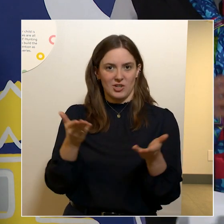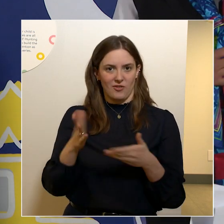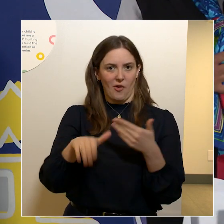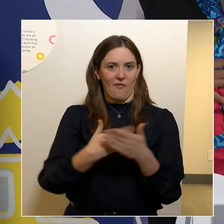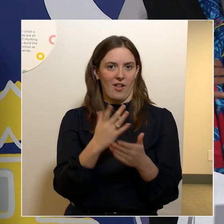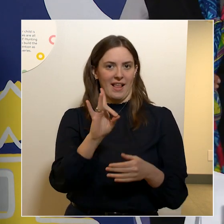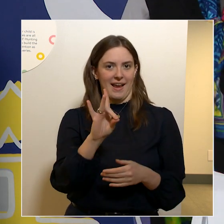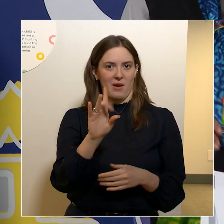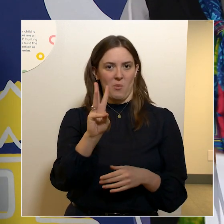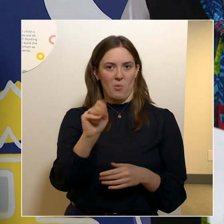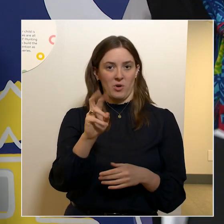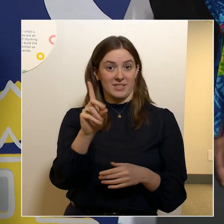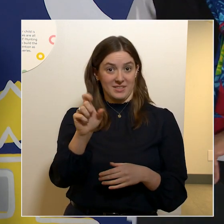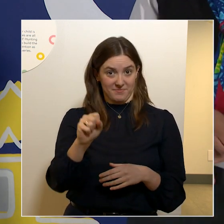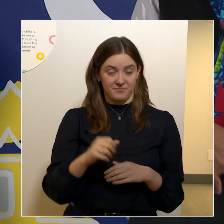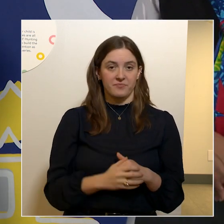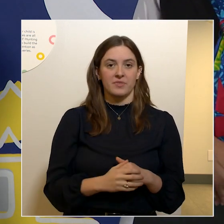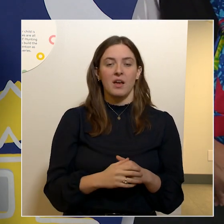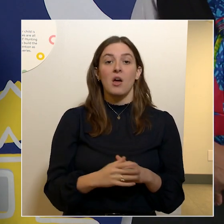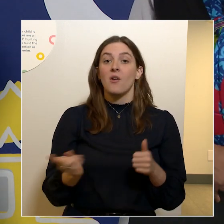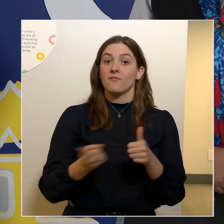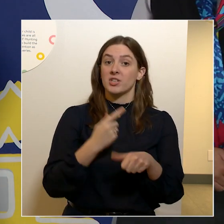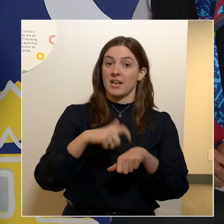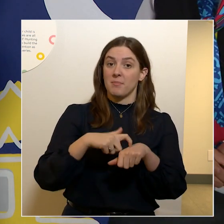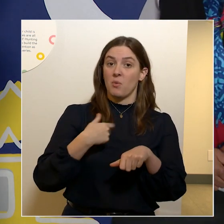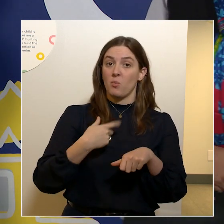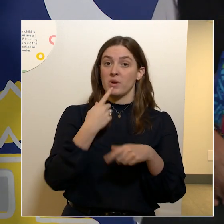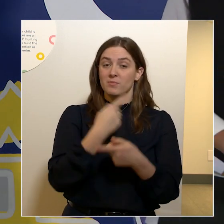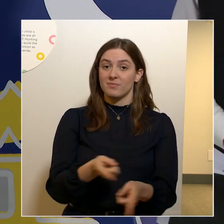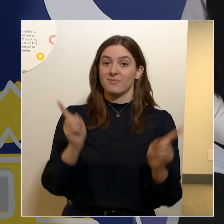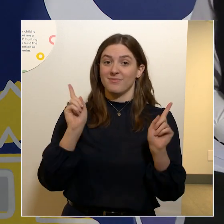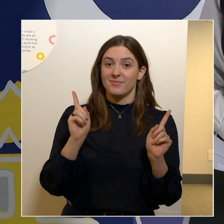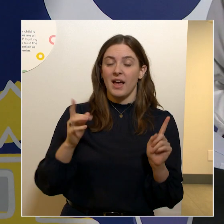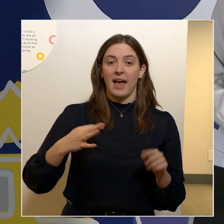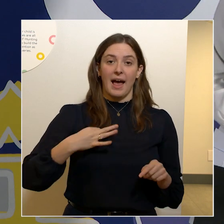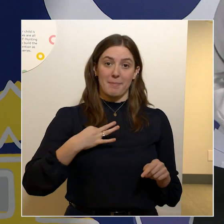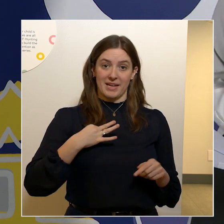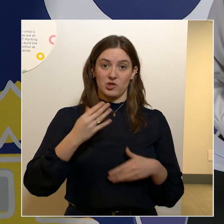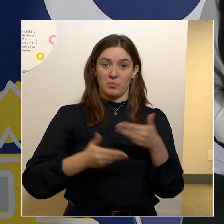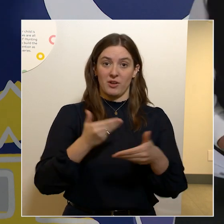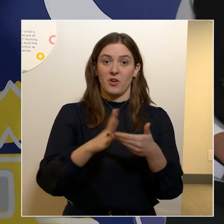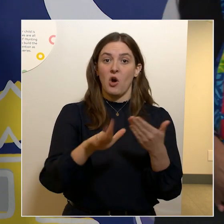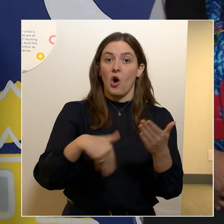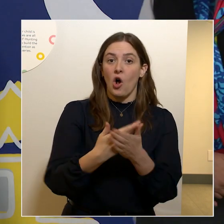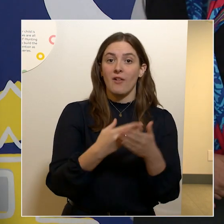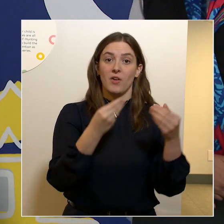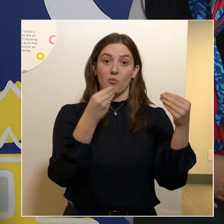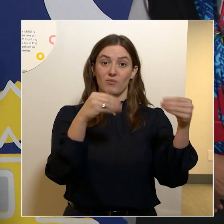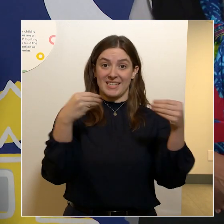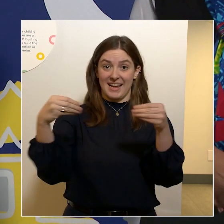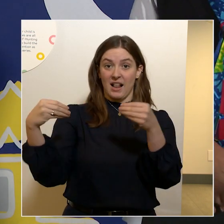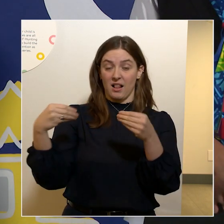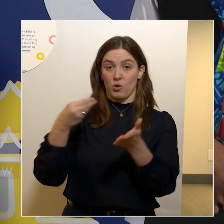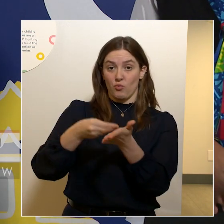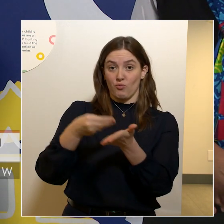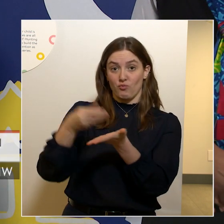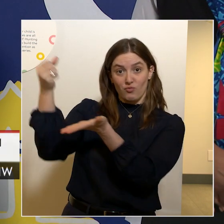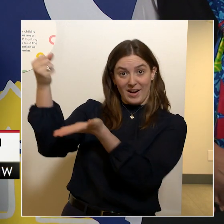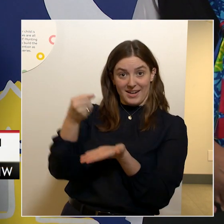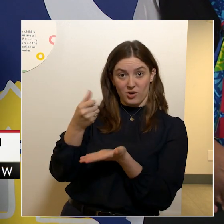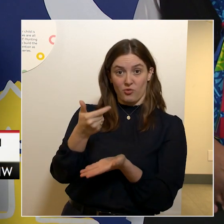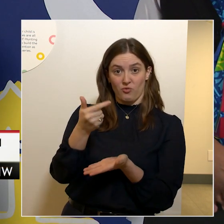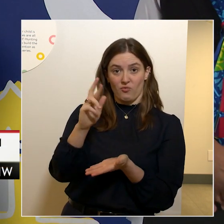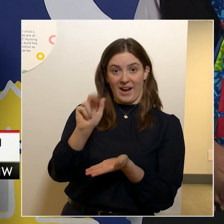first time, we are launching our grant application process for all of our retail grants at the same time. We